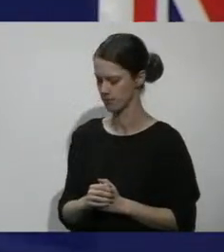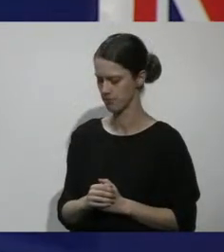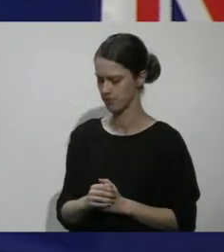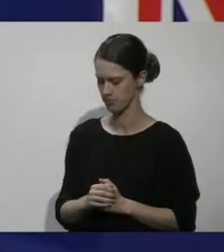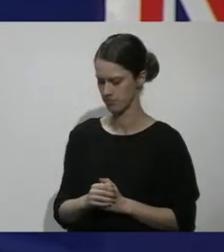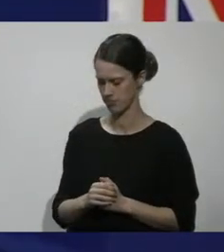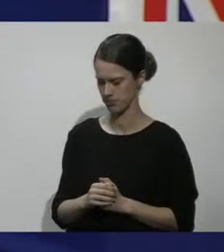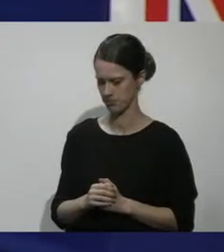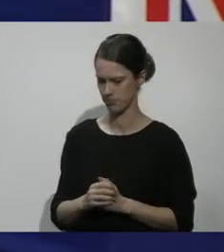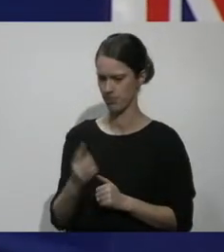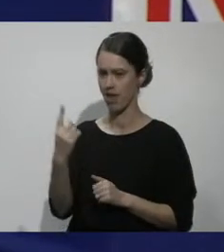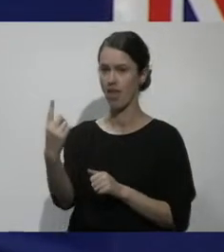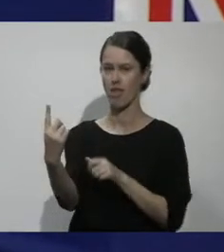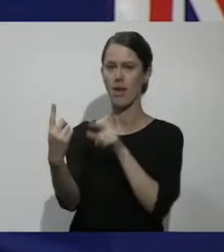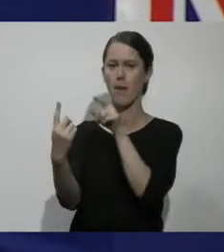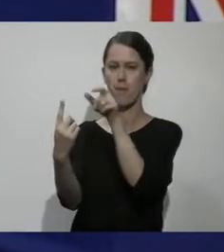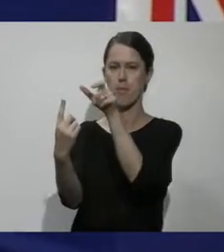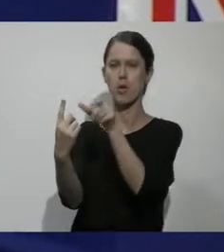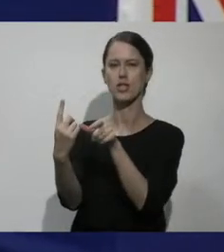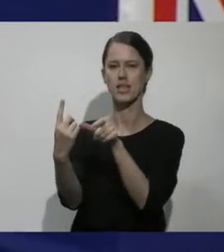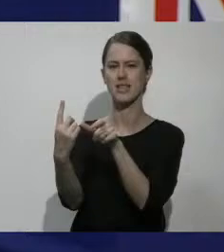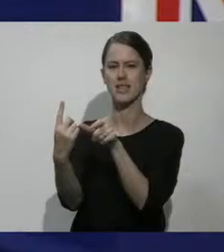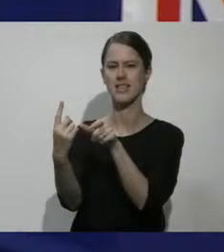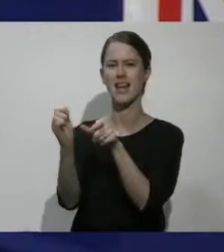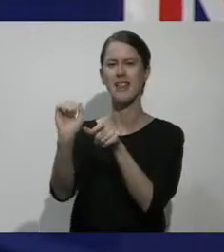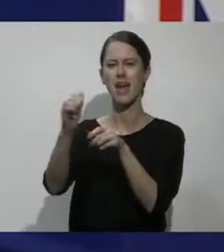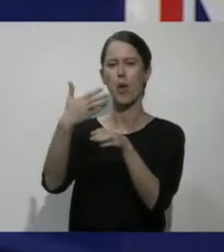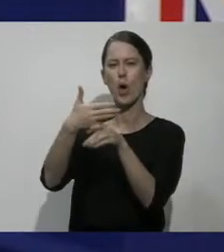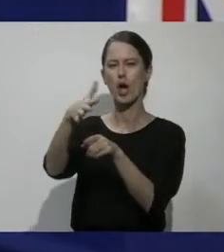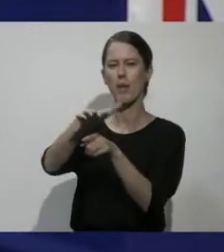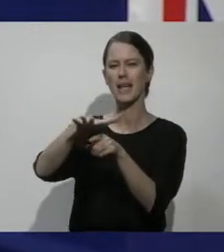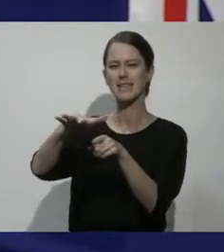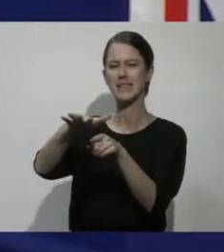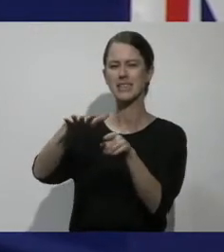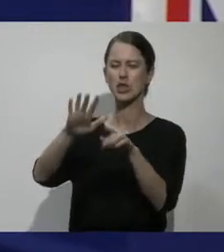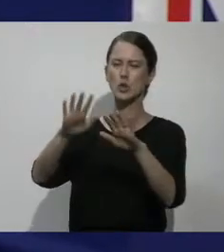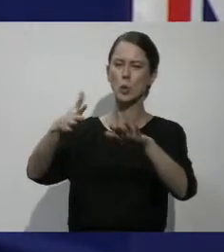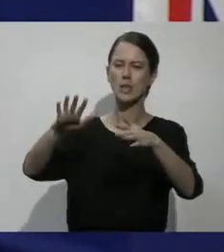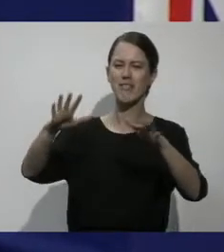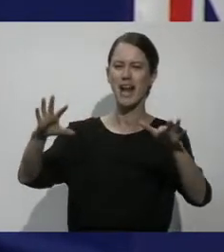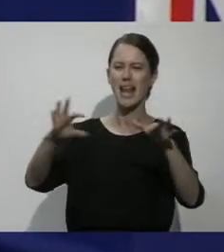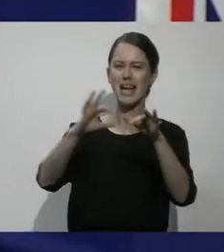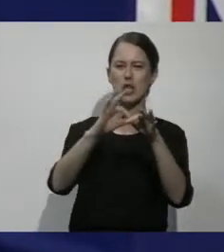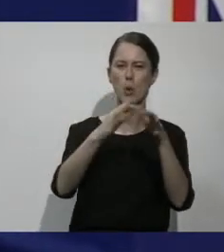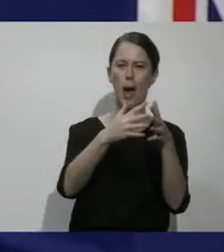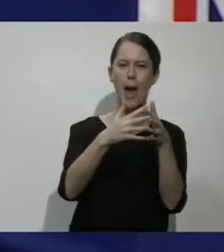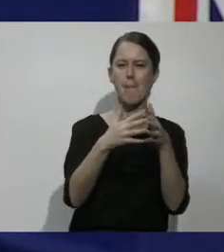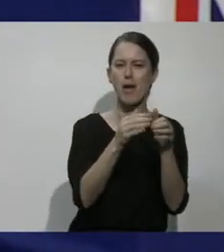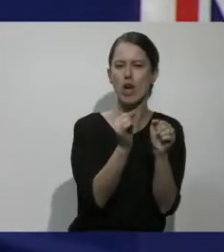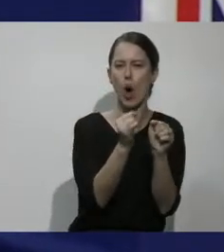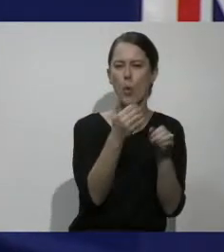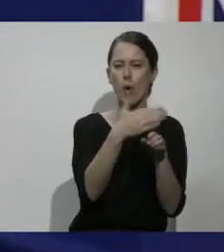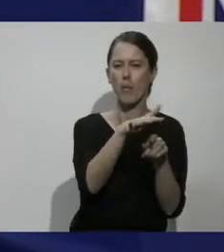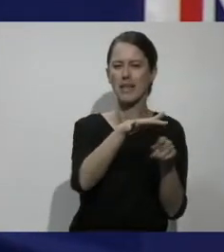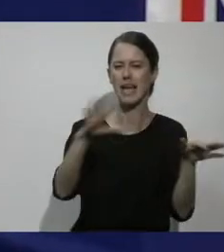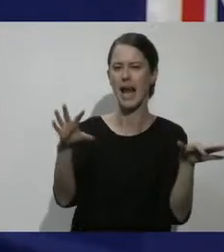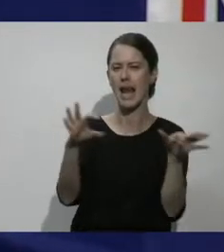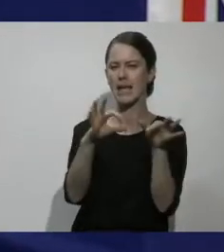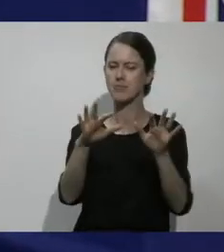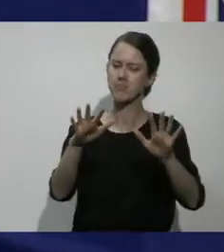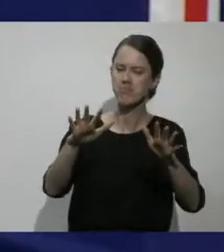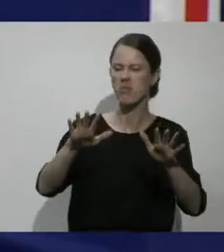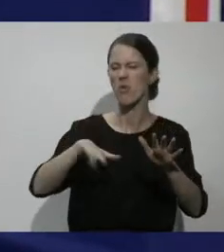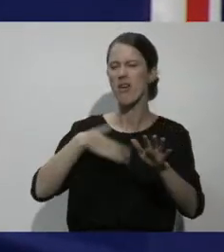is a connection between where that person's workplace is and the Americold workplace, and it seems